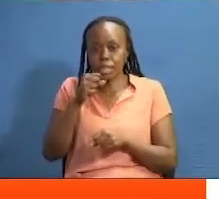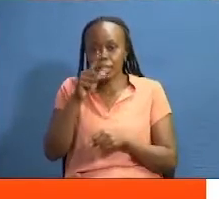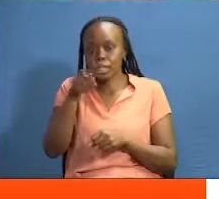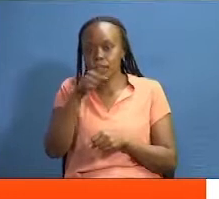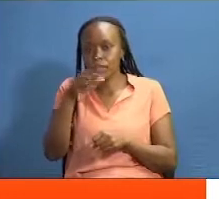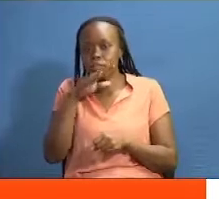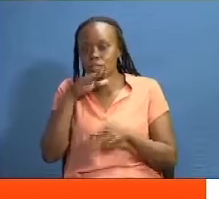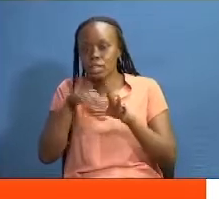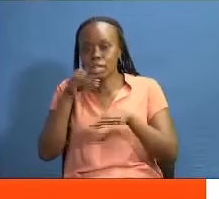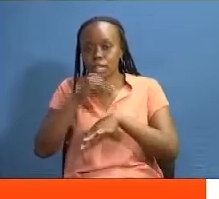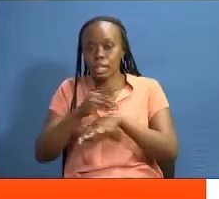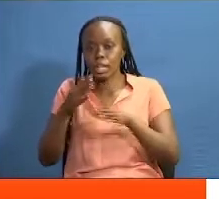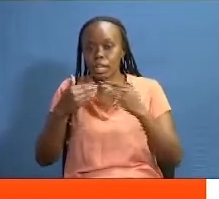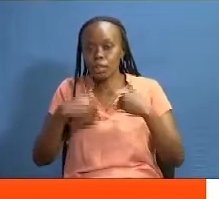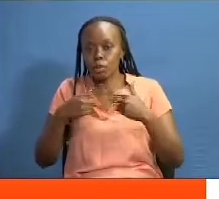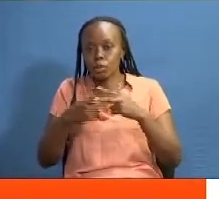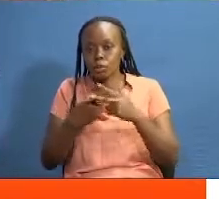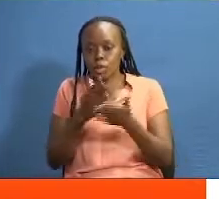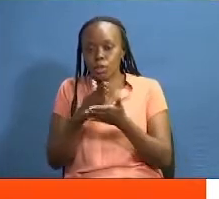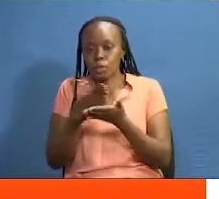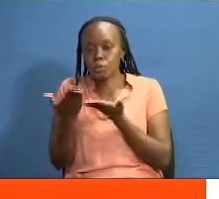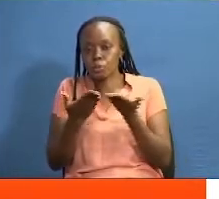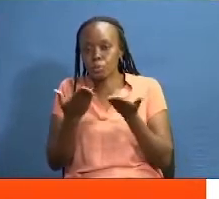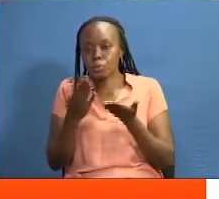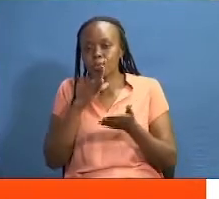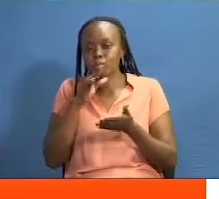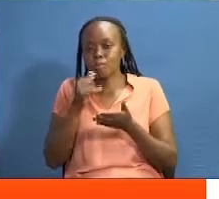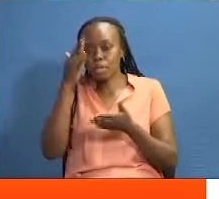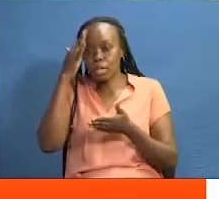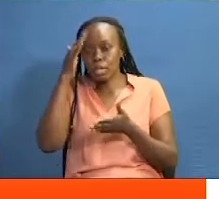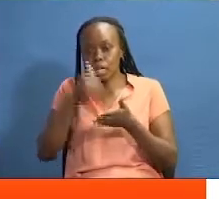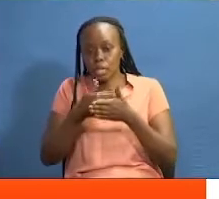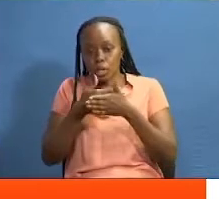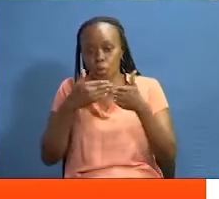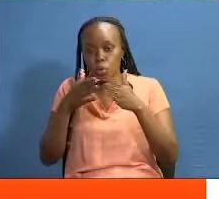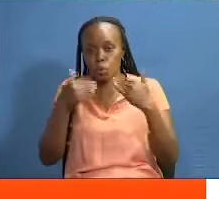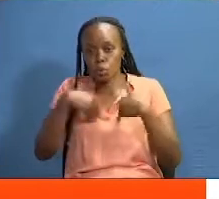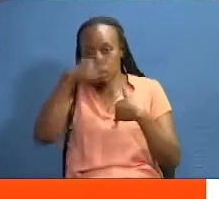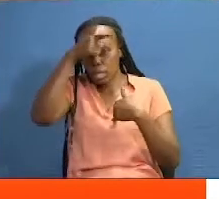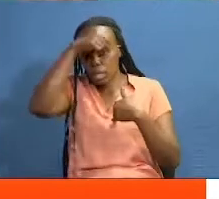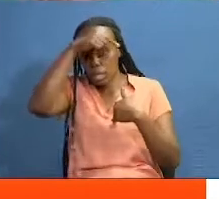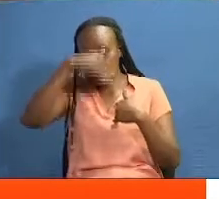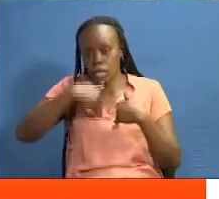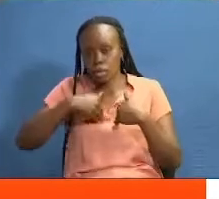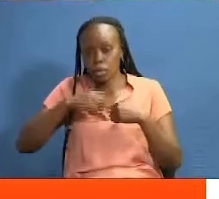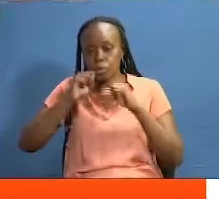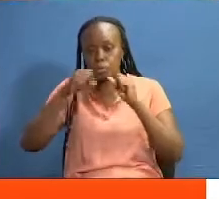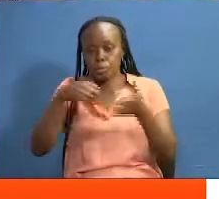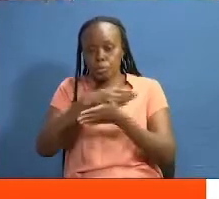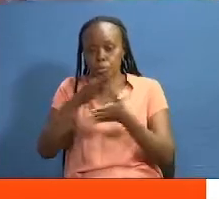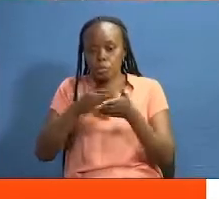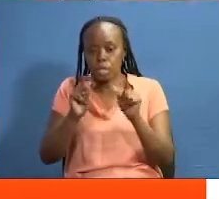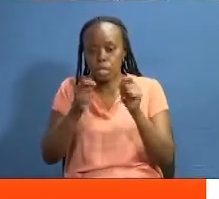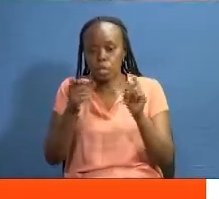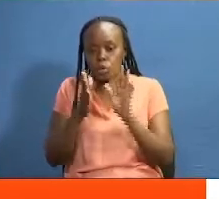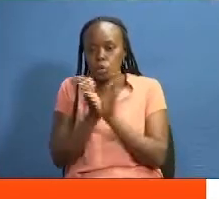was not built in a day. You have to start somewhere. This notion whereby you think that after getting that degree, you have the mandate and all the keys to